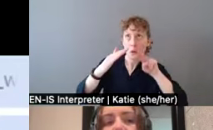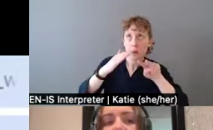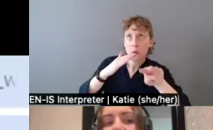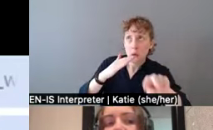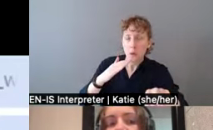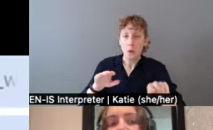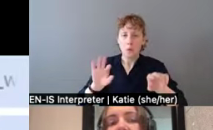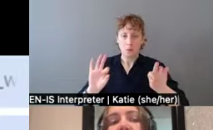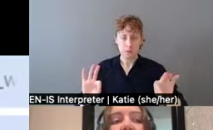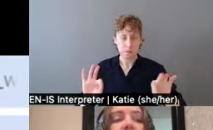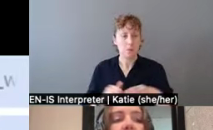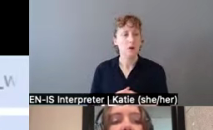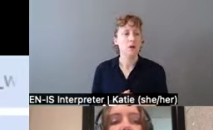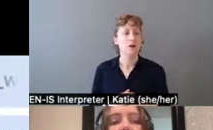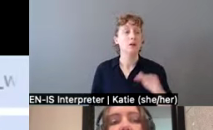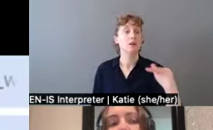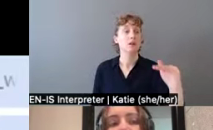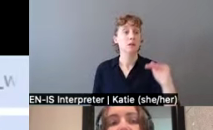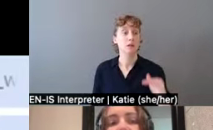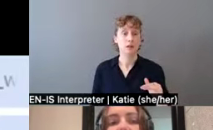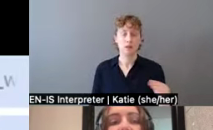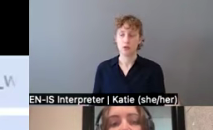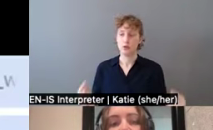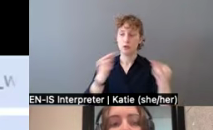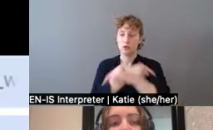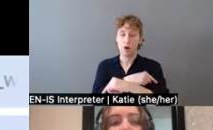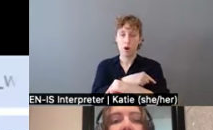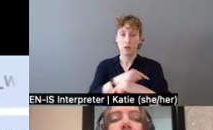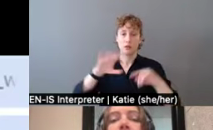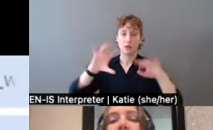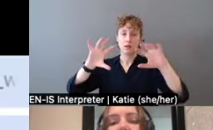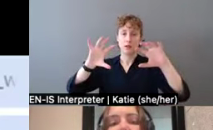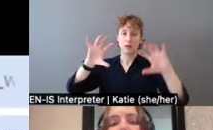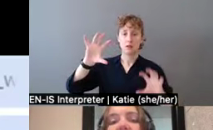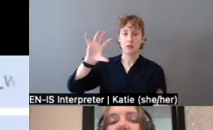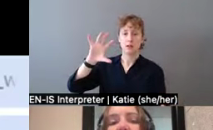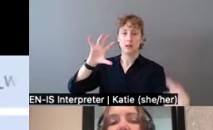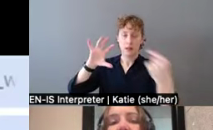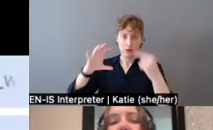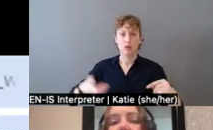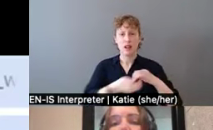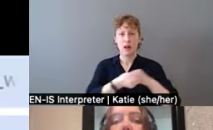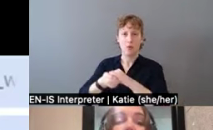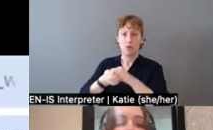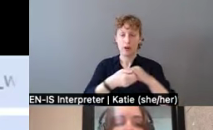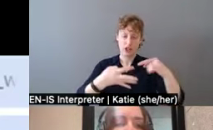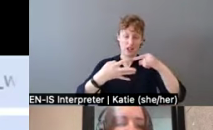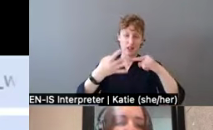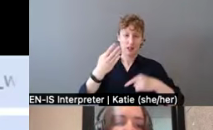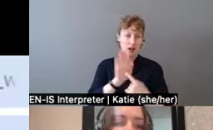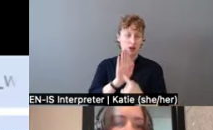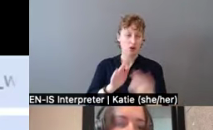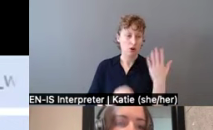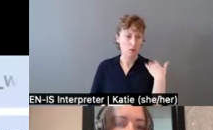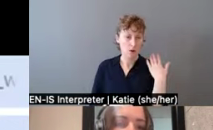the cross-continental collaboration focus area that I showed earlier. So really showing how all of the